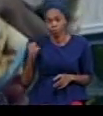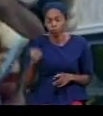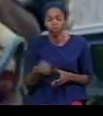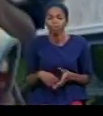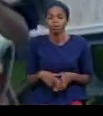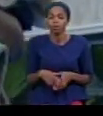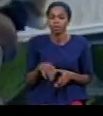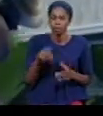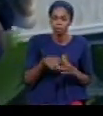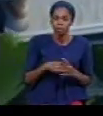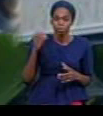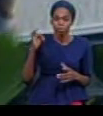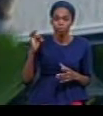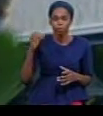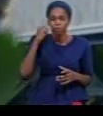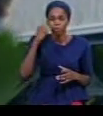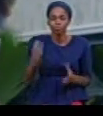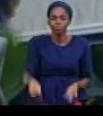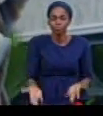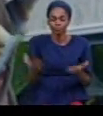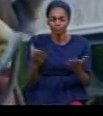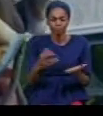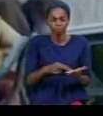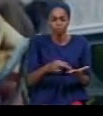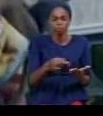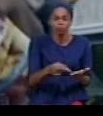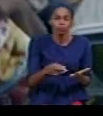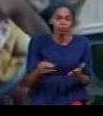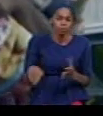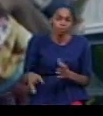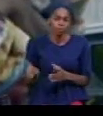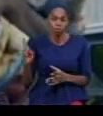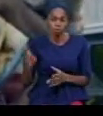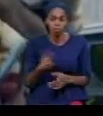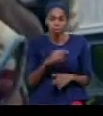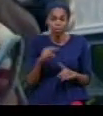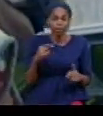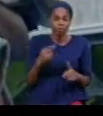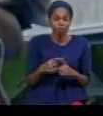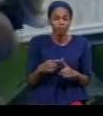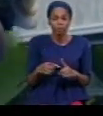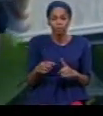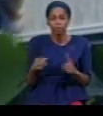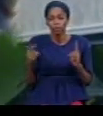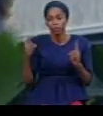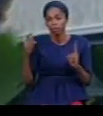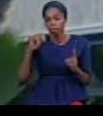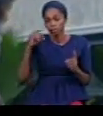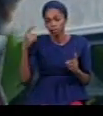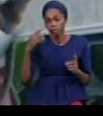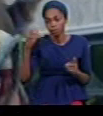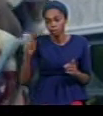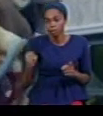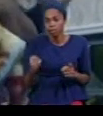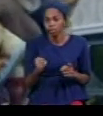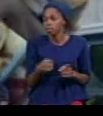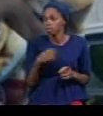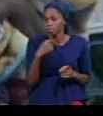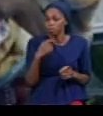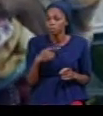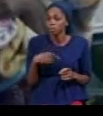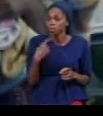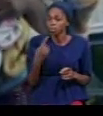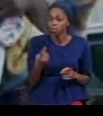deliverance. You will do something unique in her life. And when GS came up, while he gave the topic, he said, eternal life for